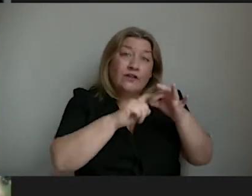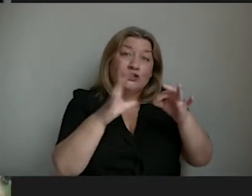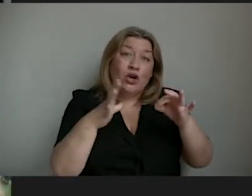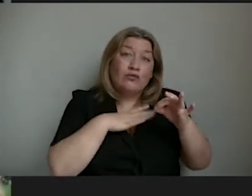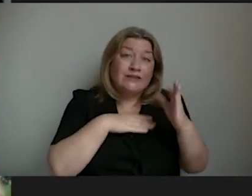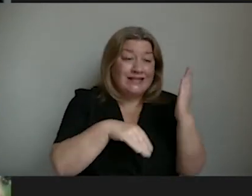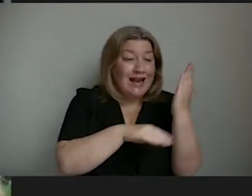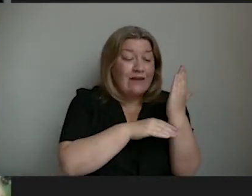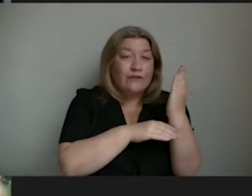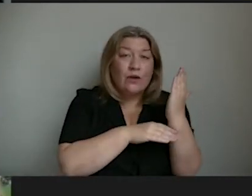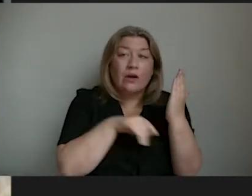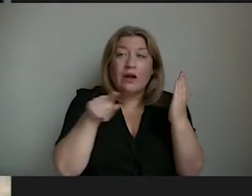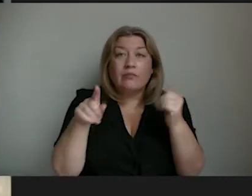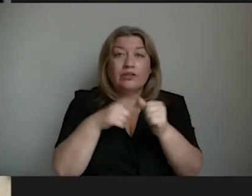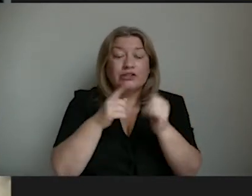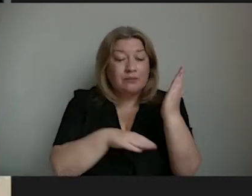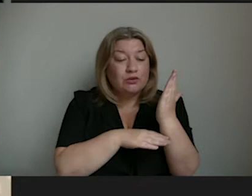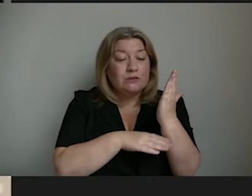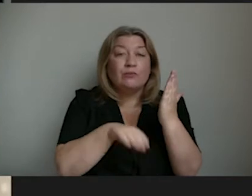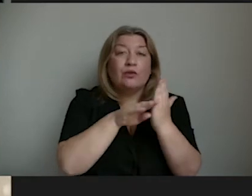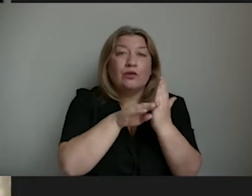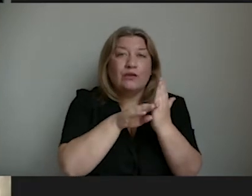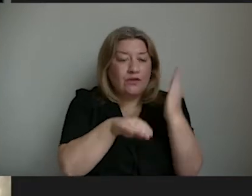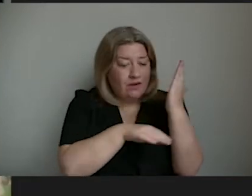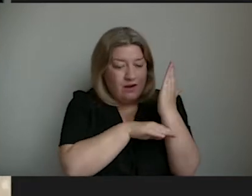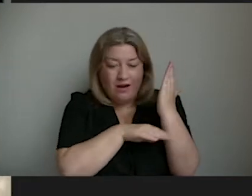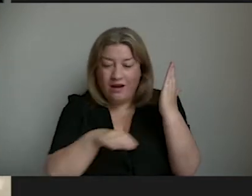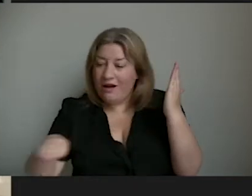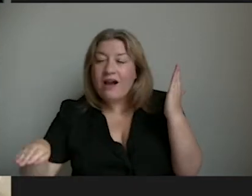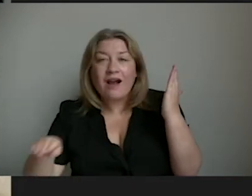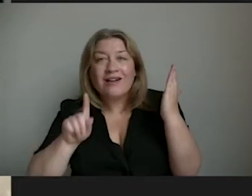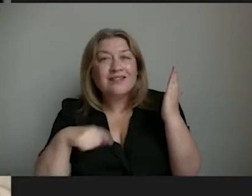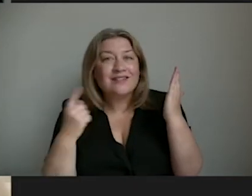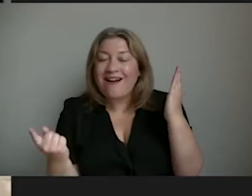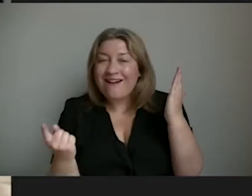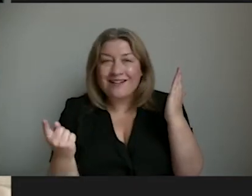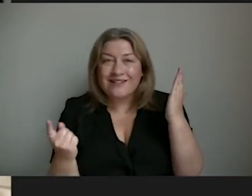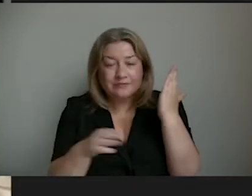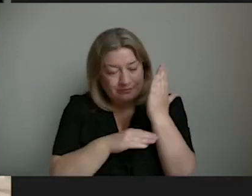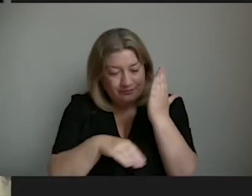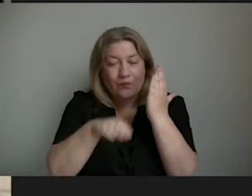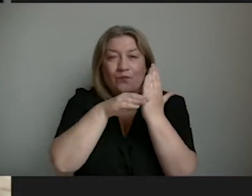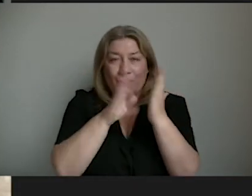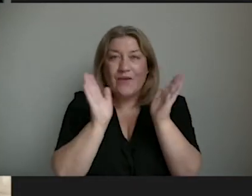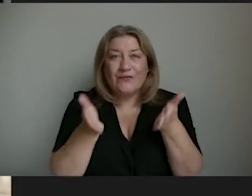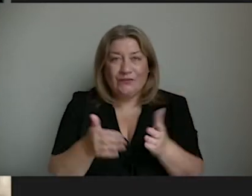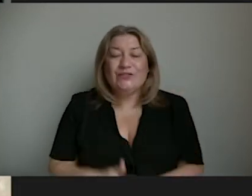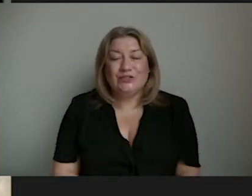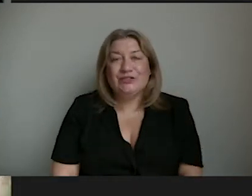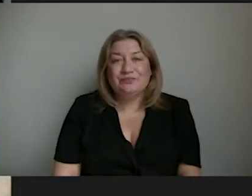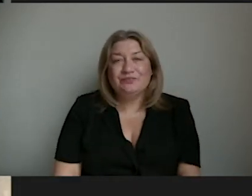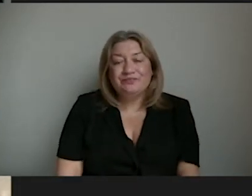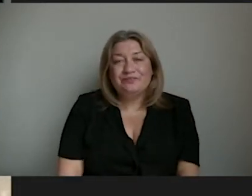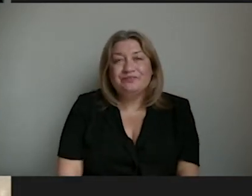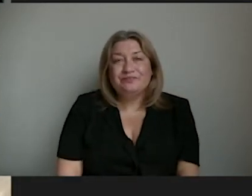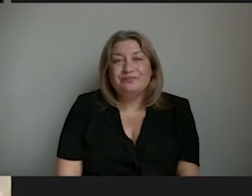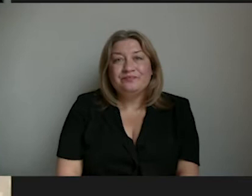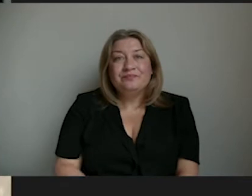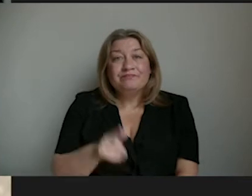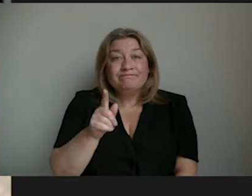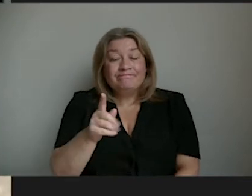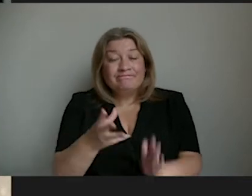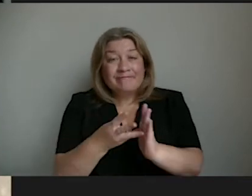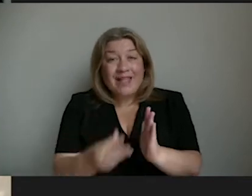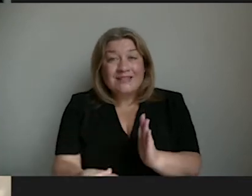or of a different kind of sector. What you can't do is repeat what you've already done at college, so it would need to be kind of